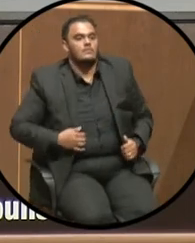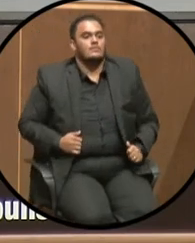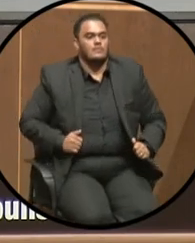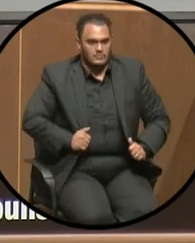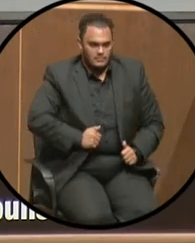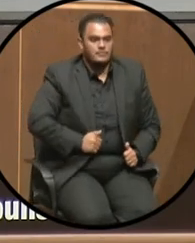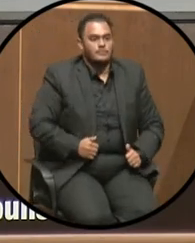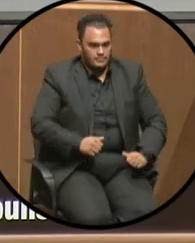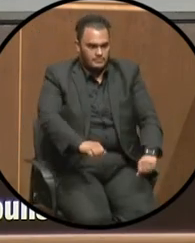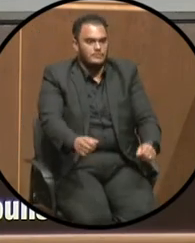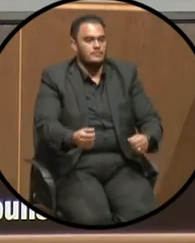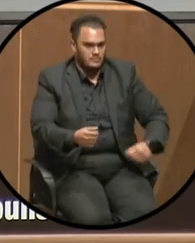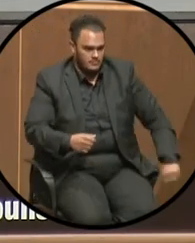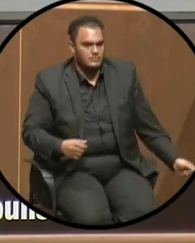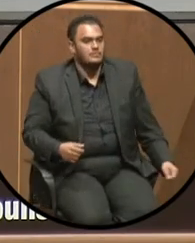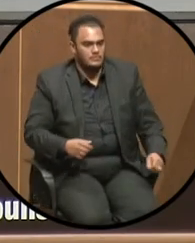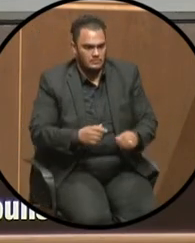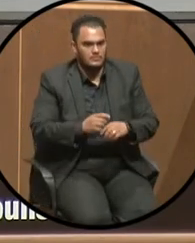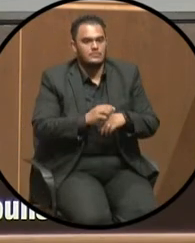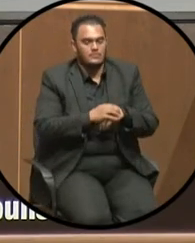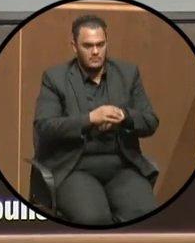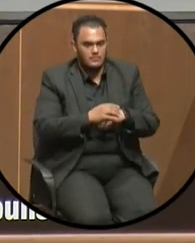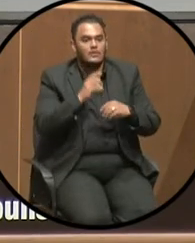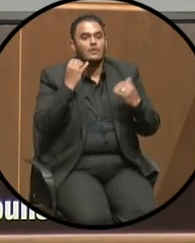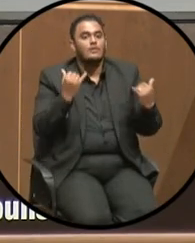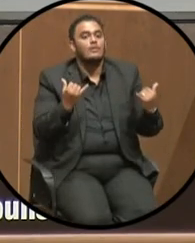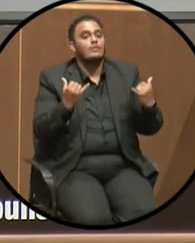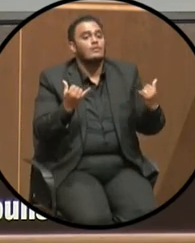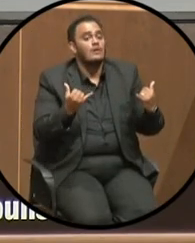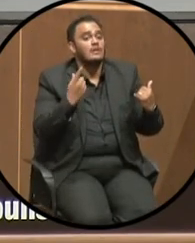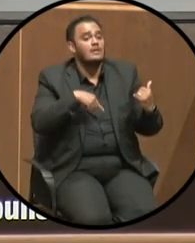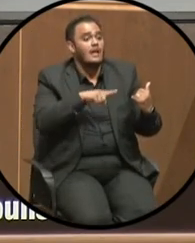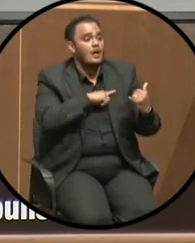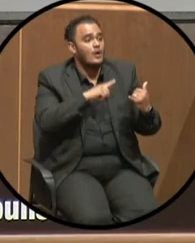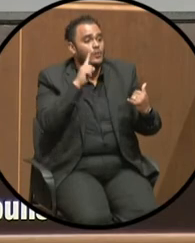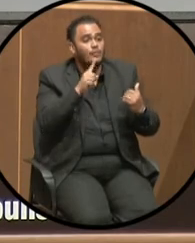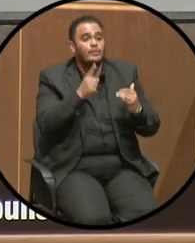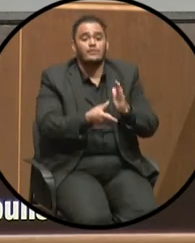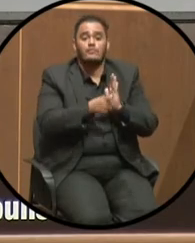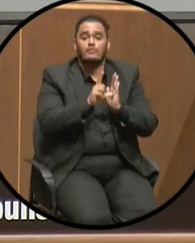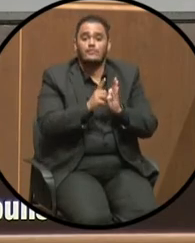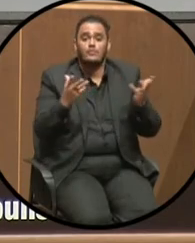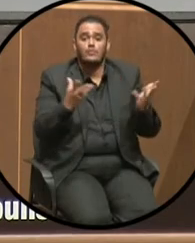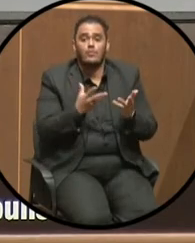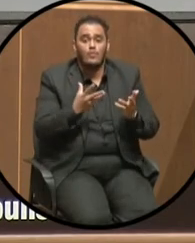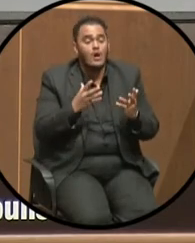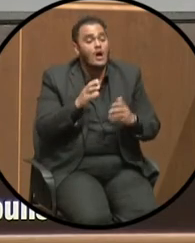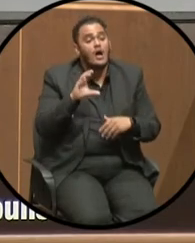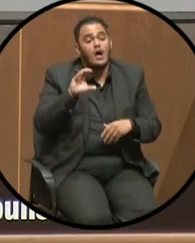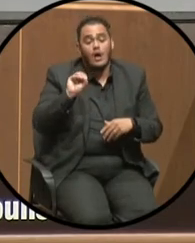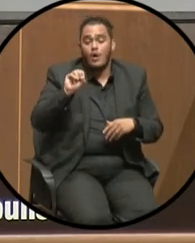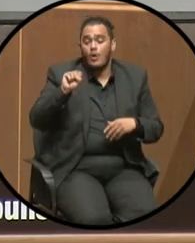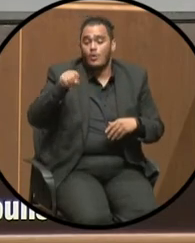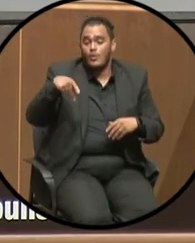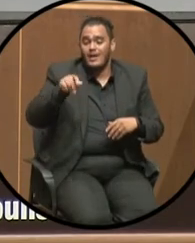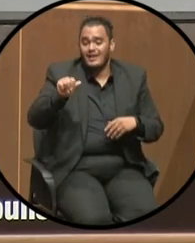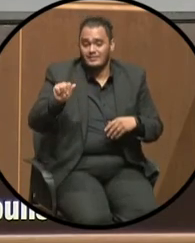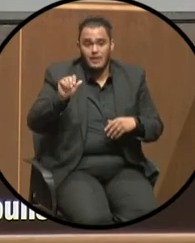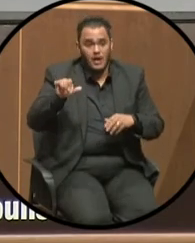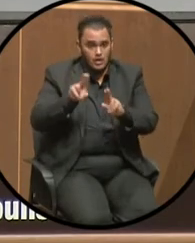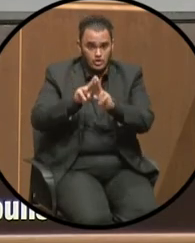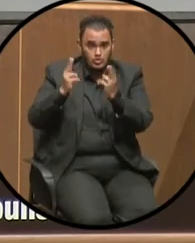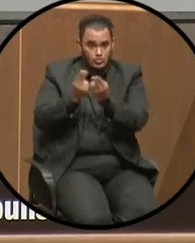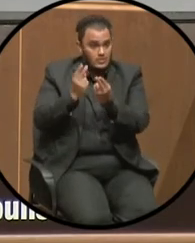year. It includes the payment of a one-time bonus to our classified employees in benefited